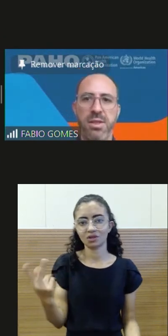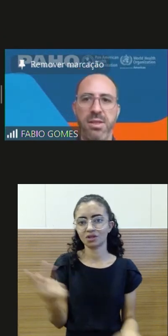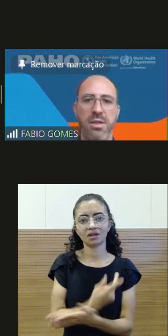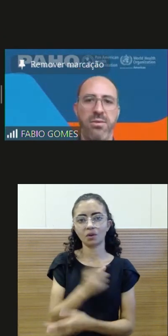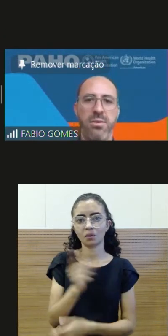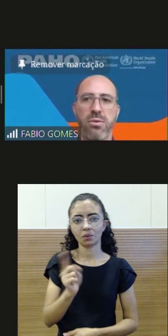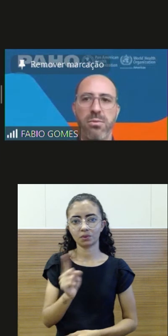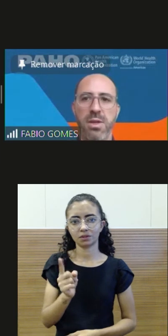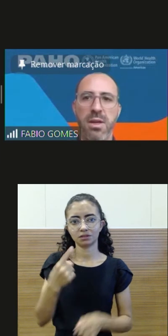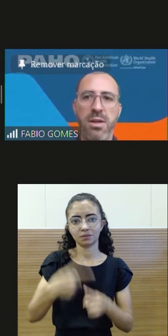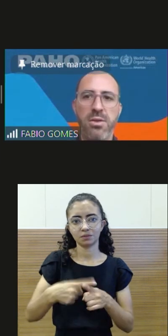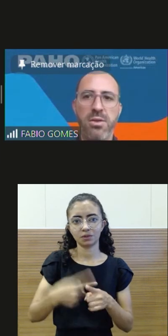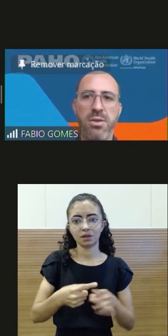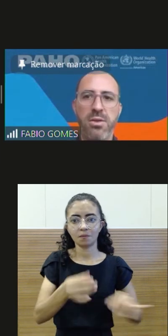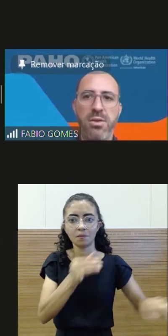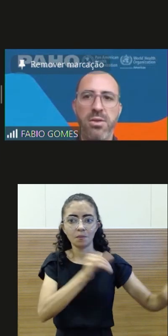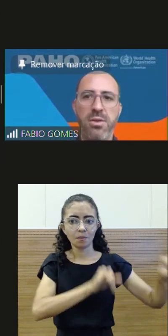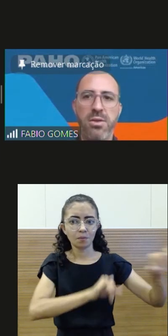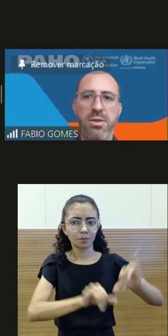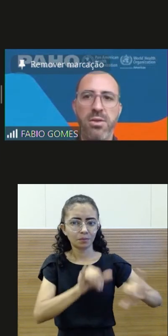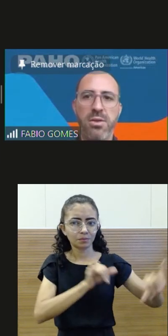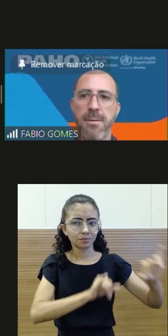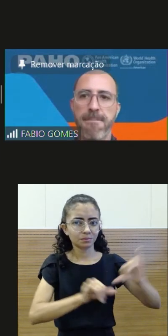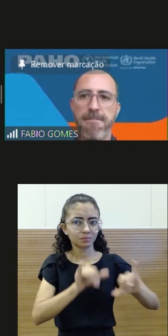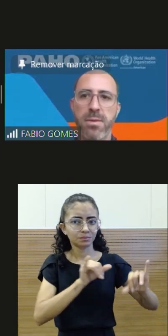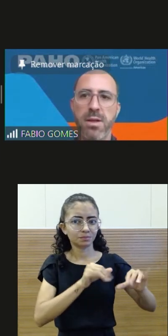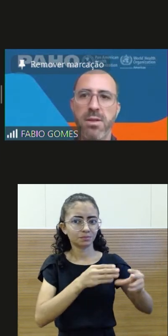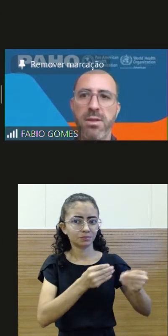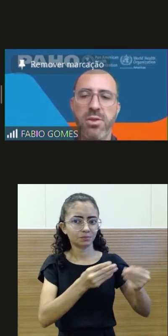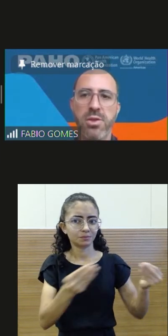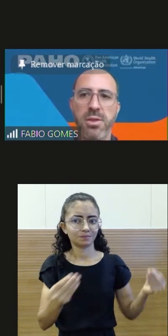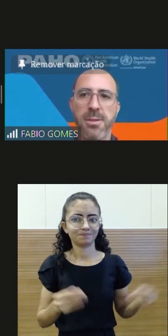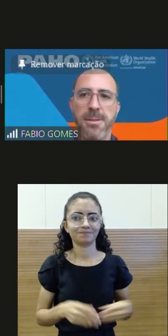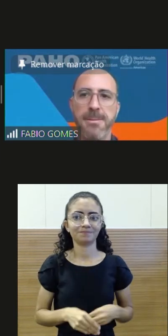That's not going to happen in our region due to the volume.